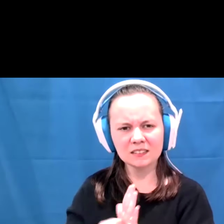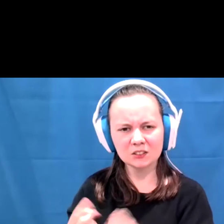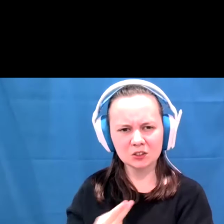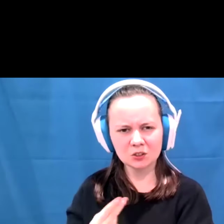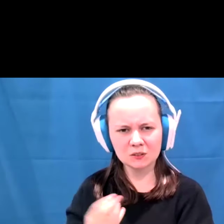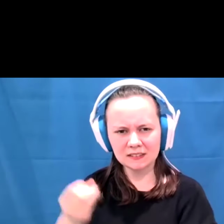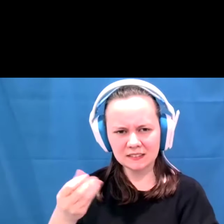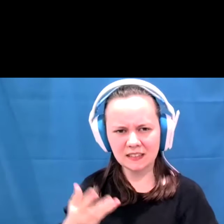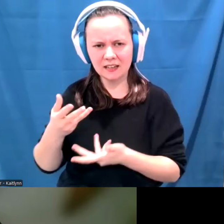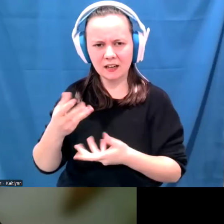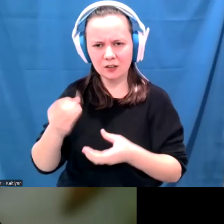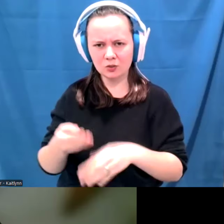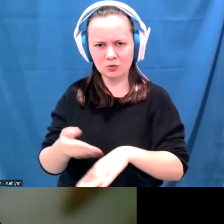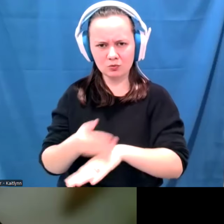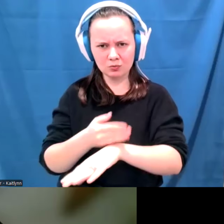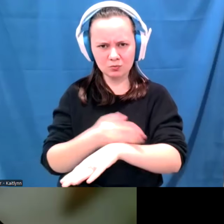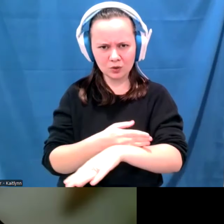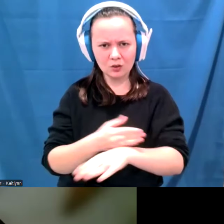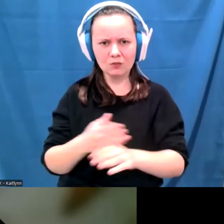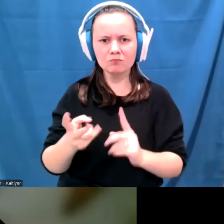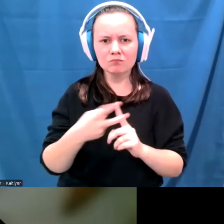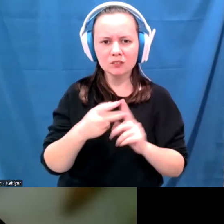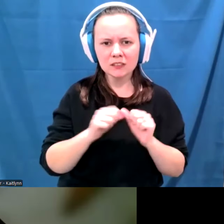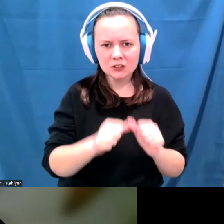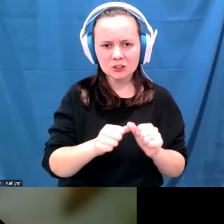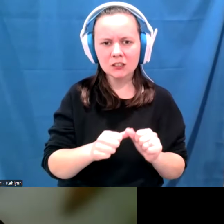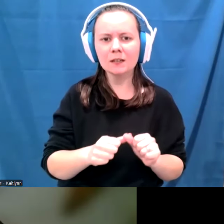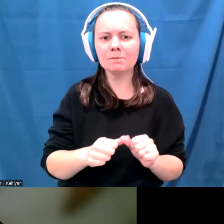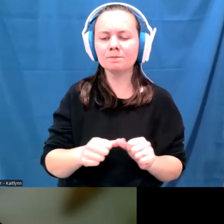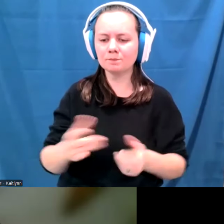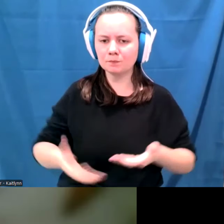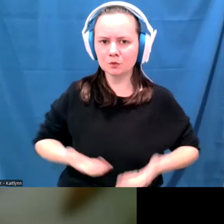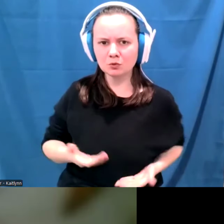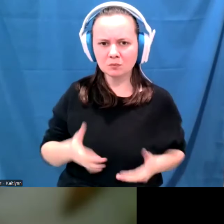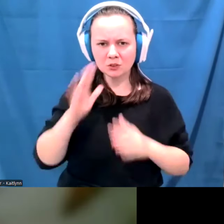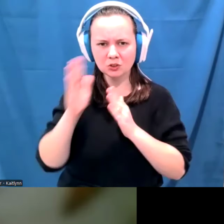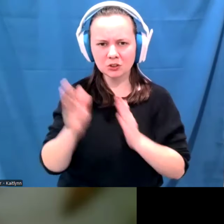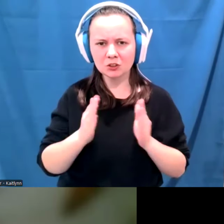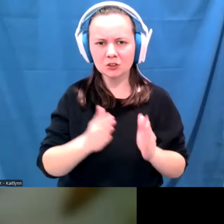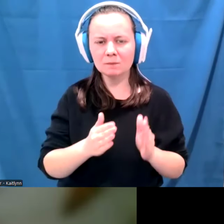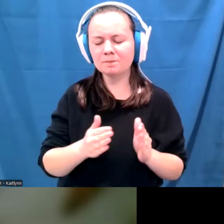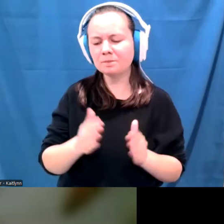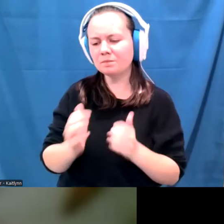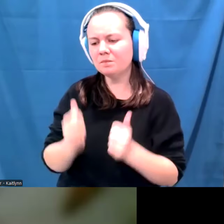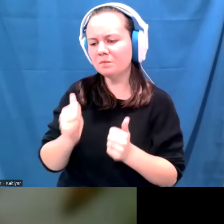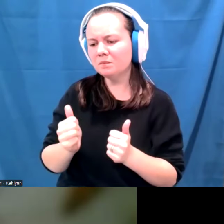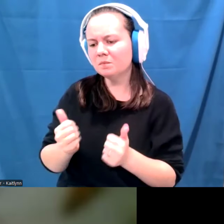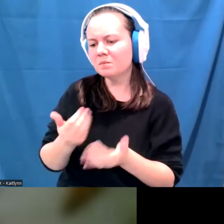recruitment and retention strategies? And can you highlight any examples of states on the leading edge of system change in this